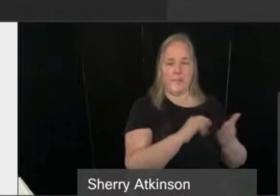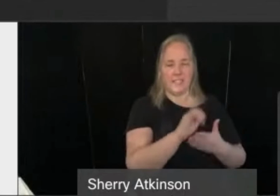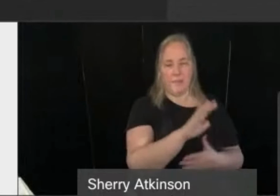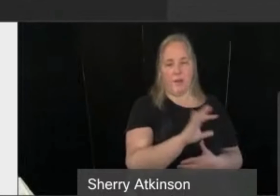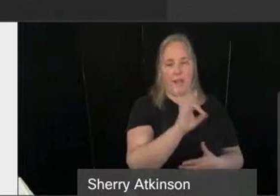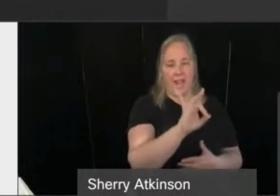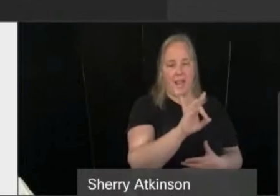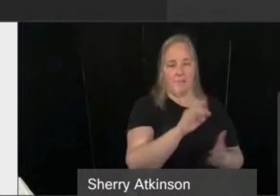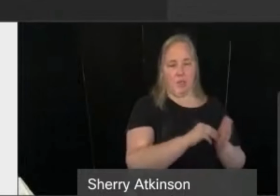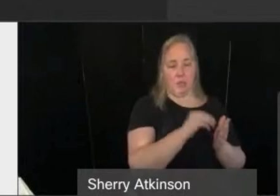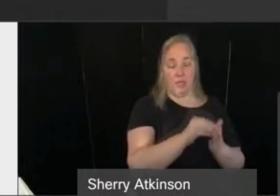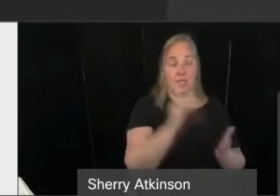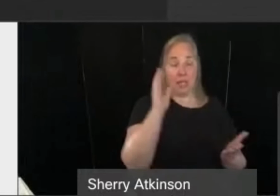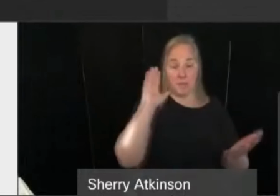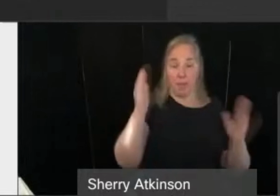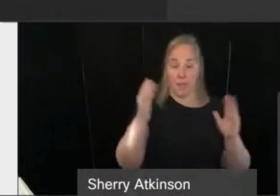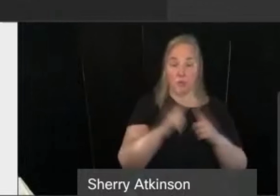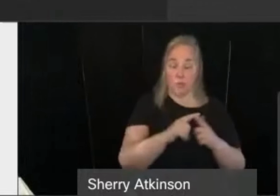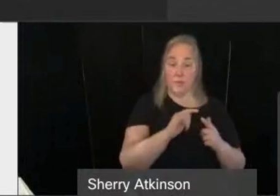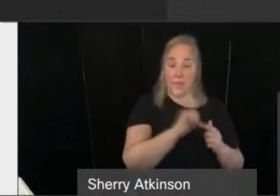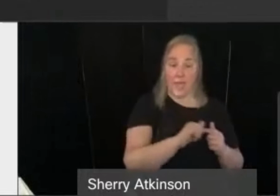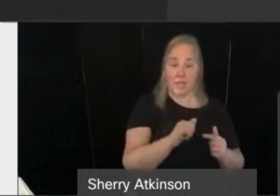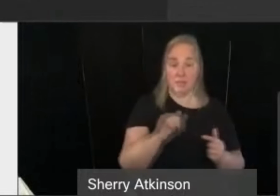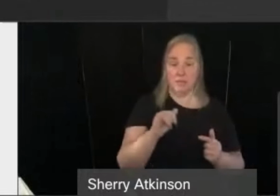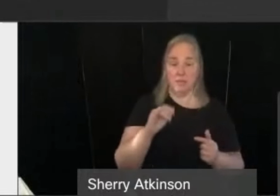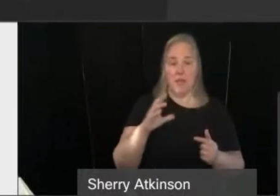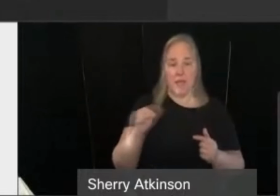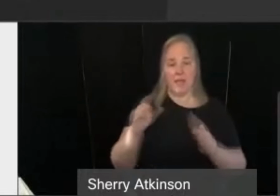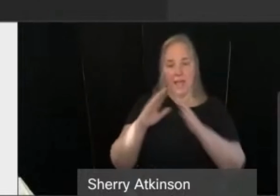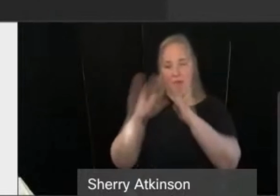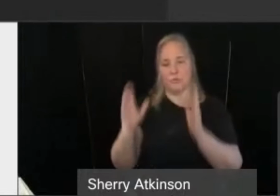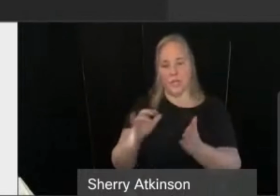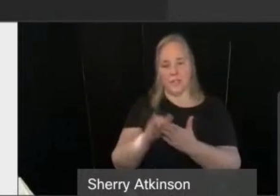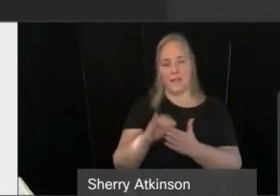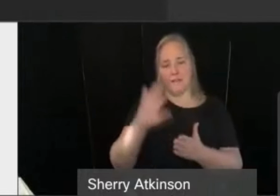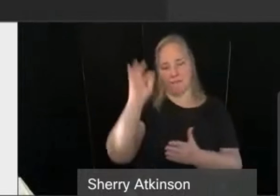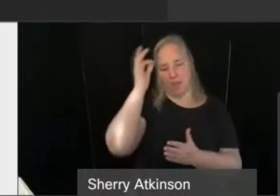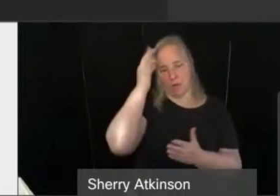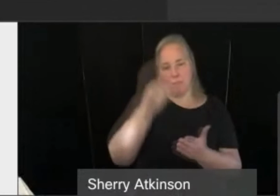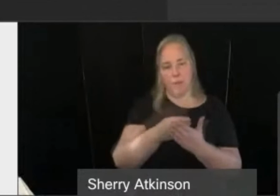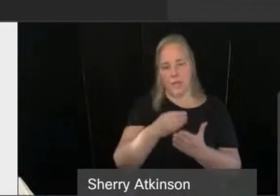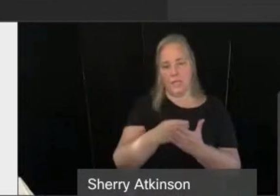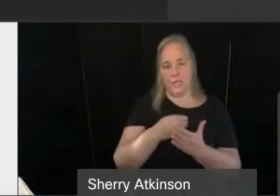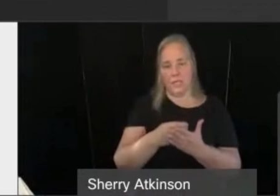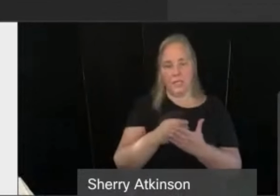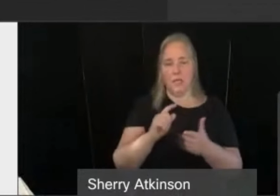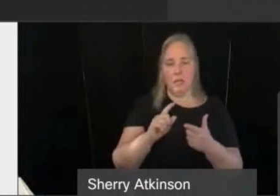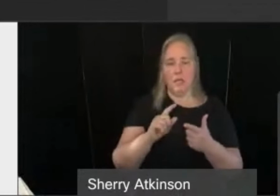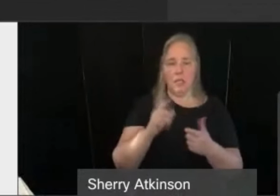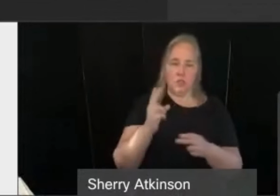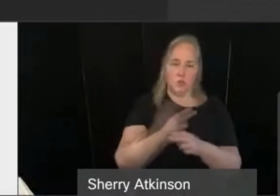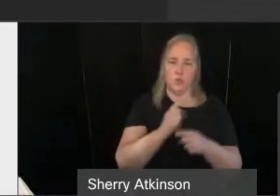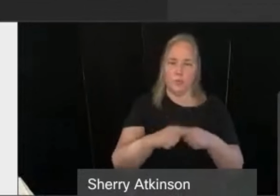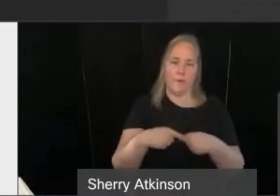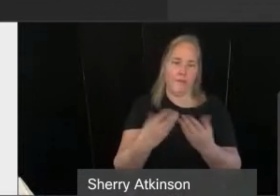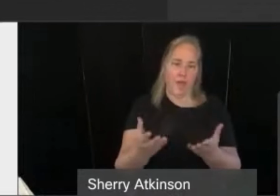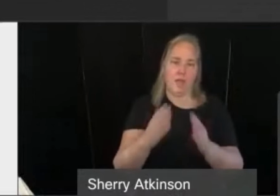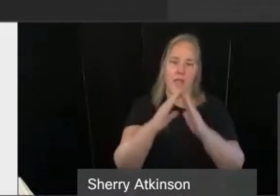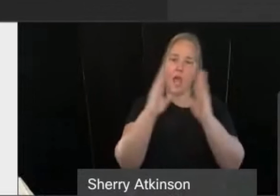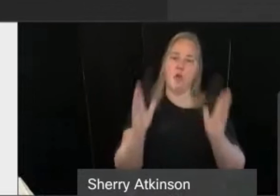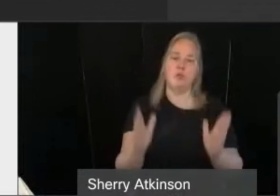housing department, those are the funds, our federal dollars that we use to provide housing services in the community to our